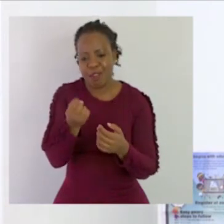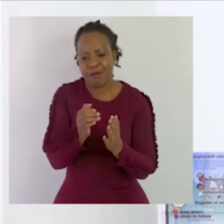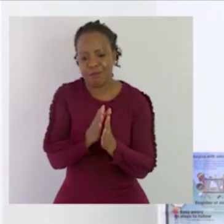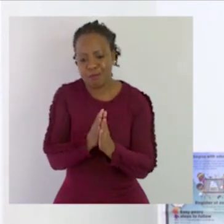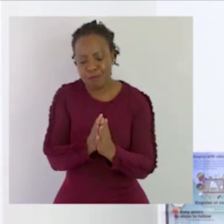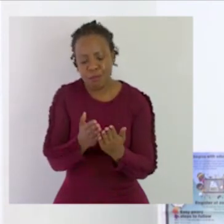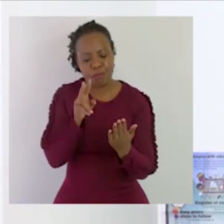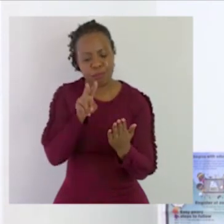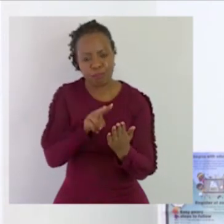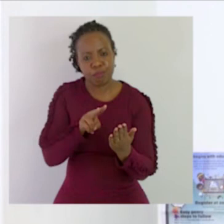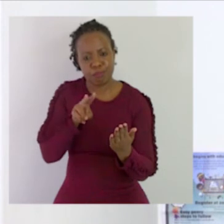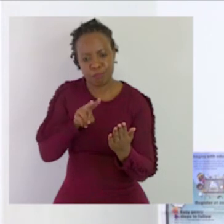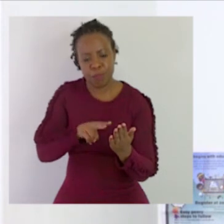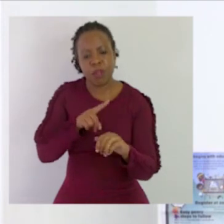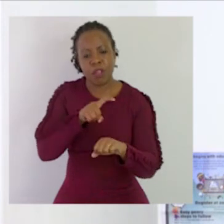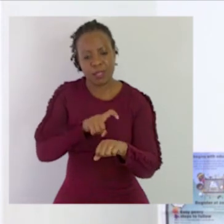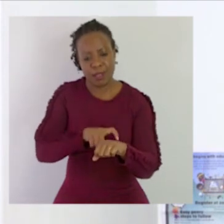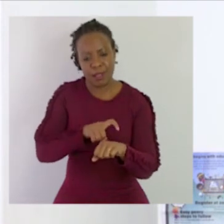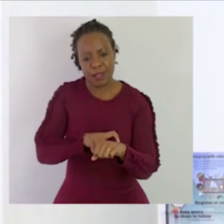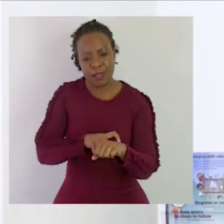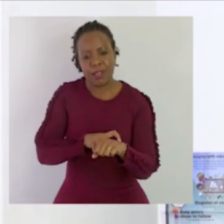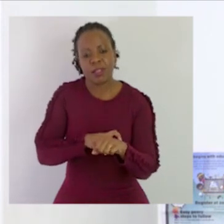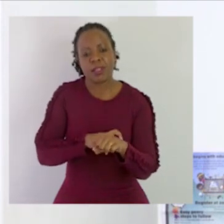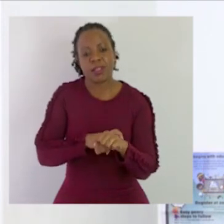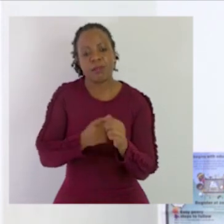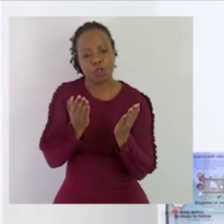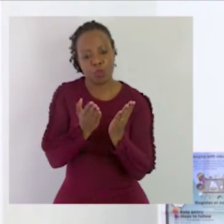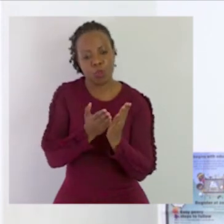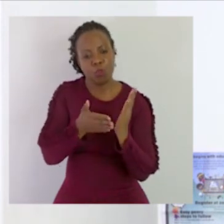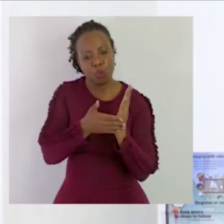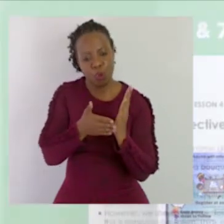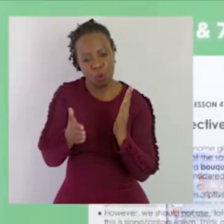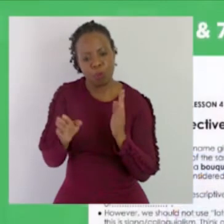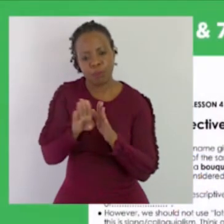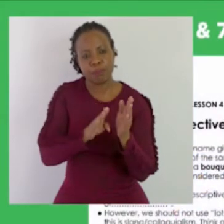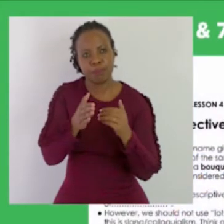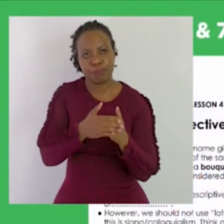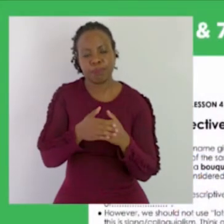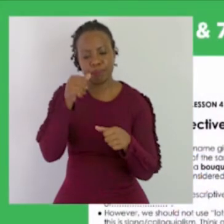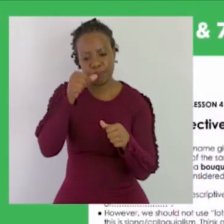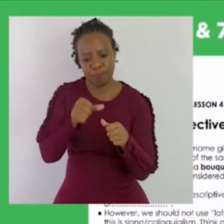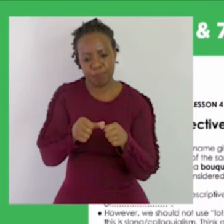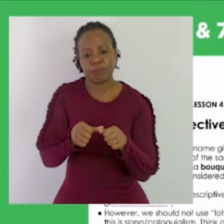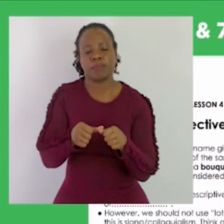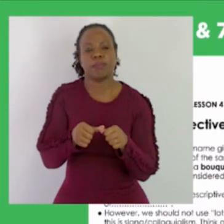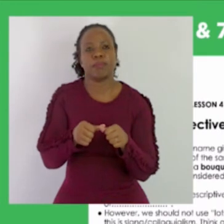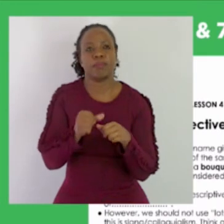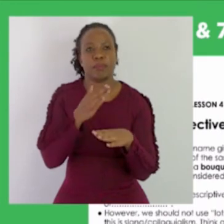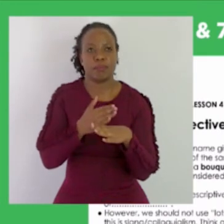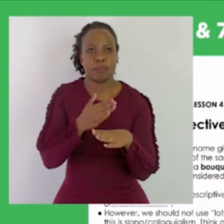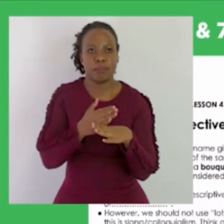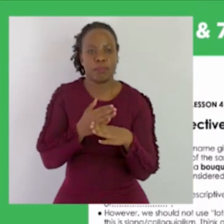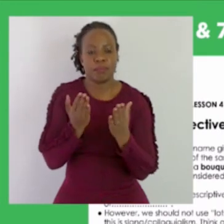that by the time we come back to school, we will be still remembering our work. Right.